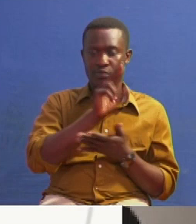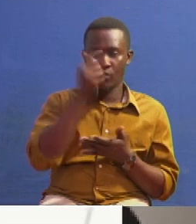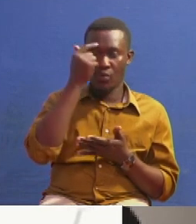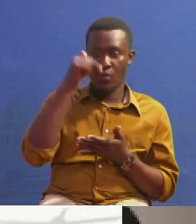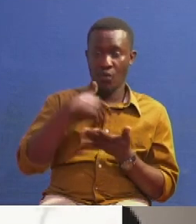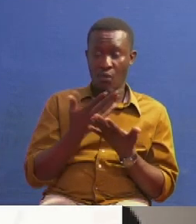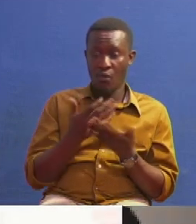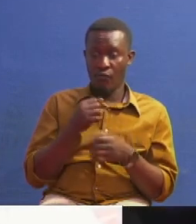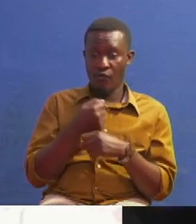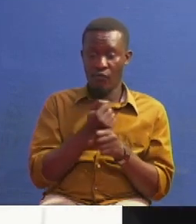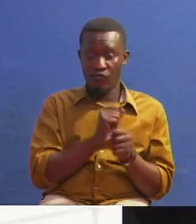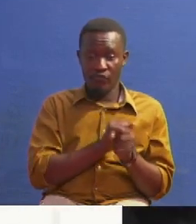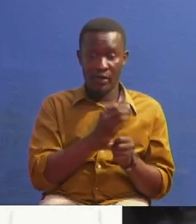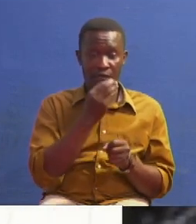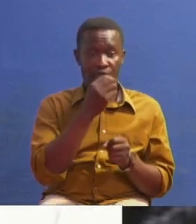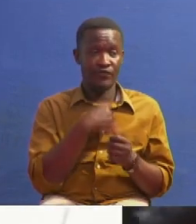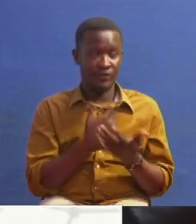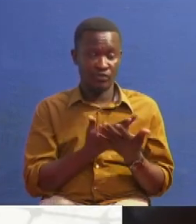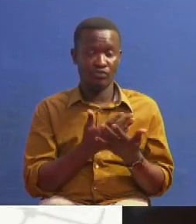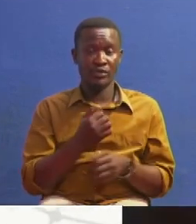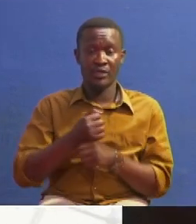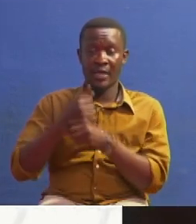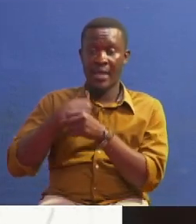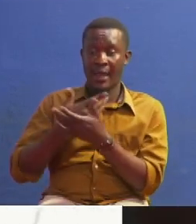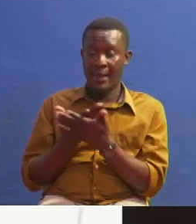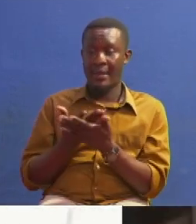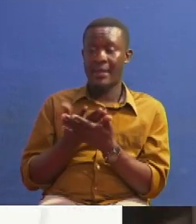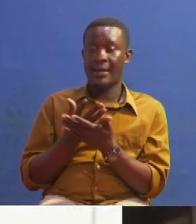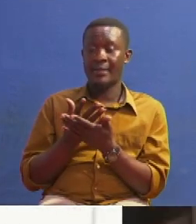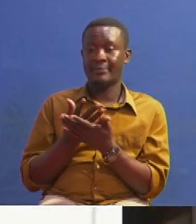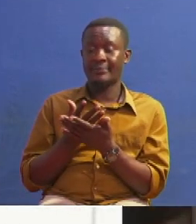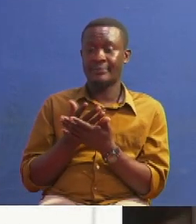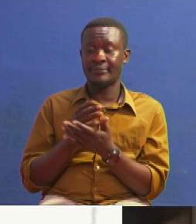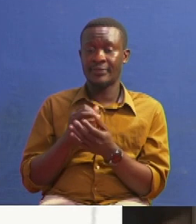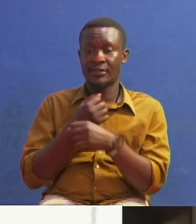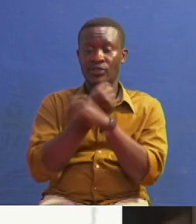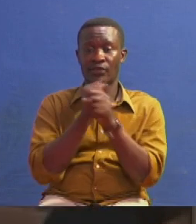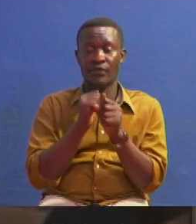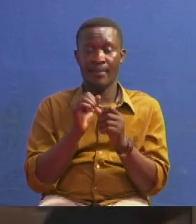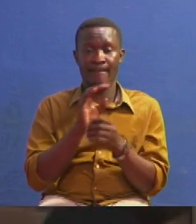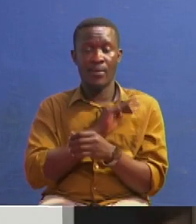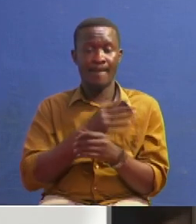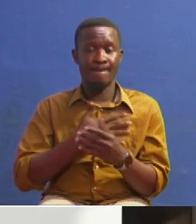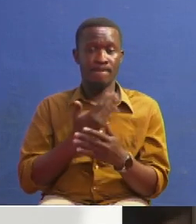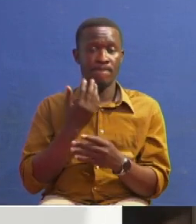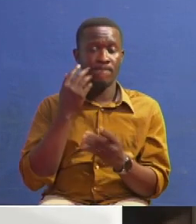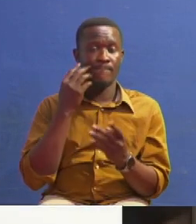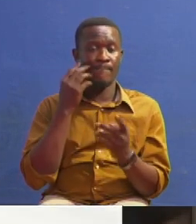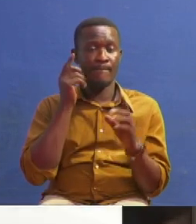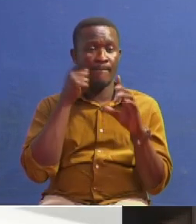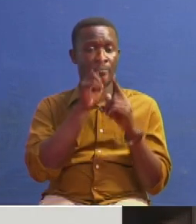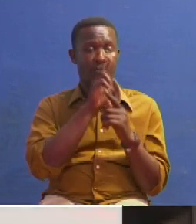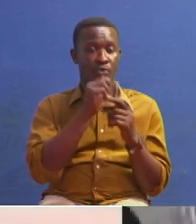for mapping food por areas to assist in rescue missions my goal was to use